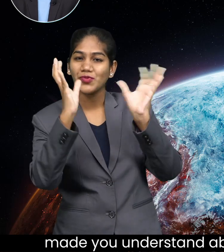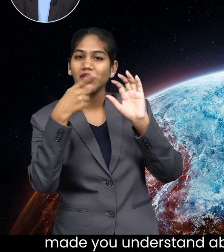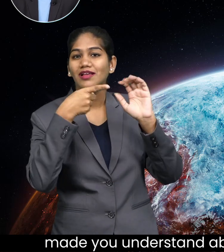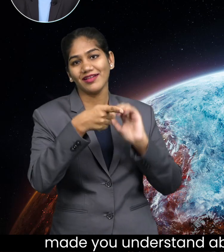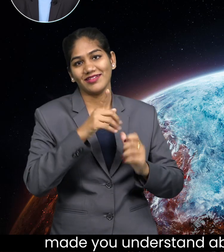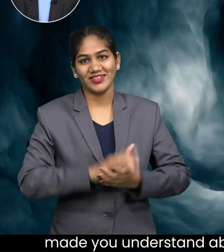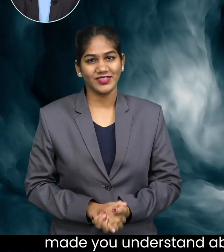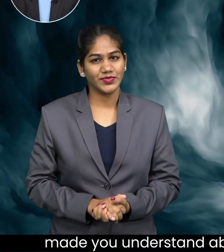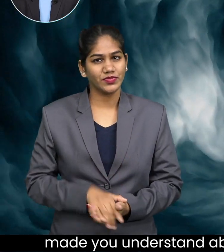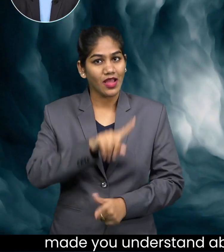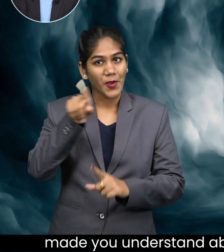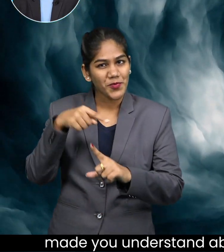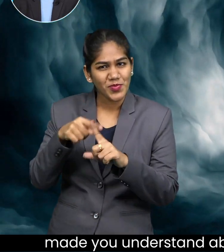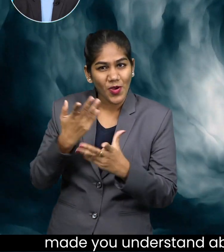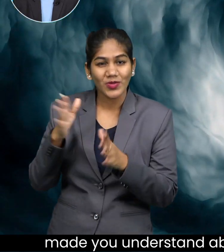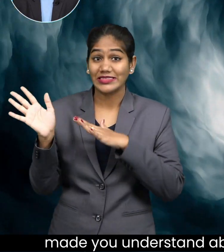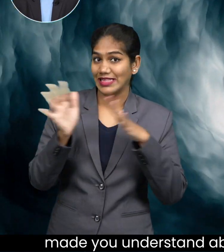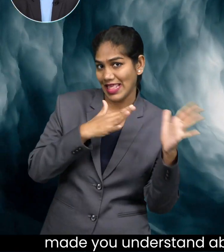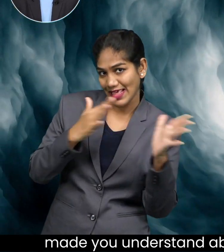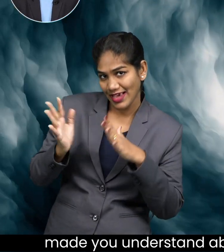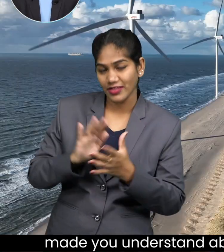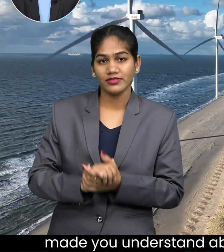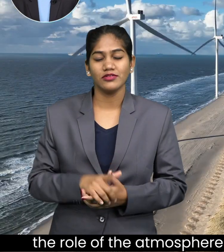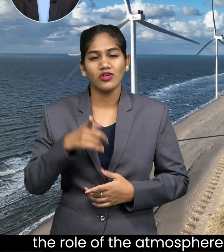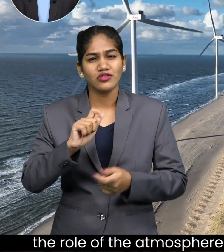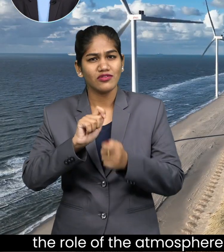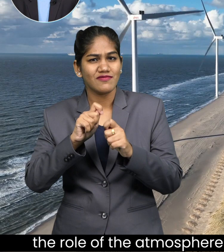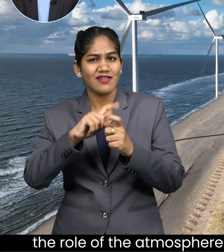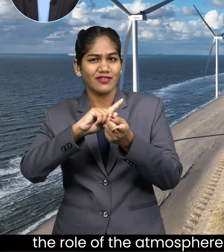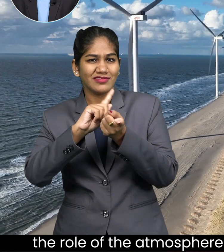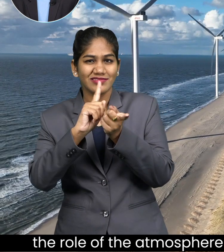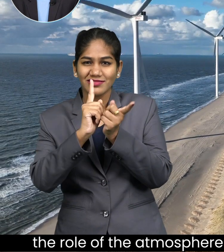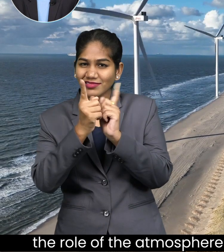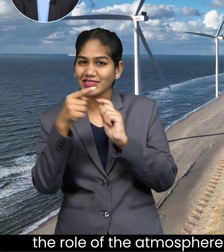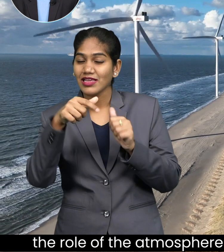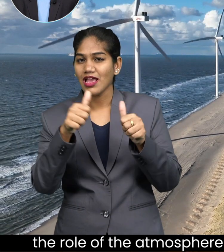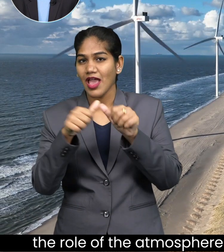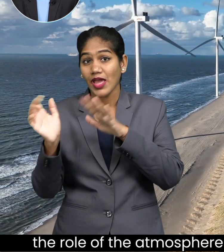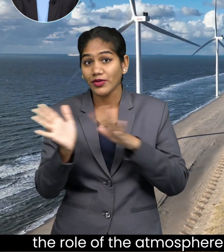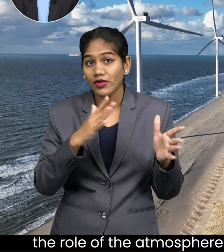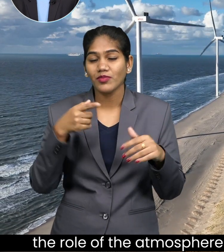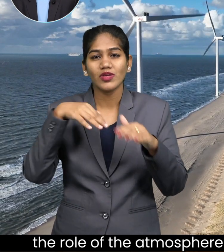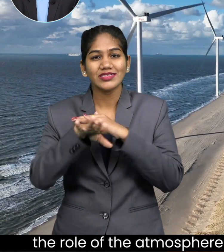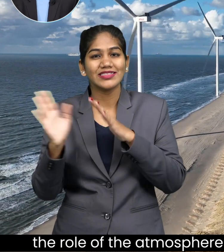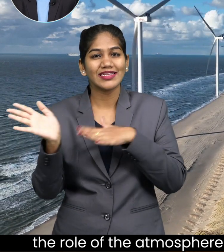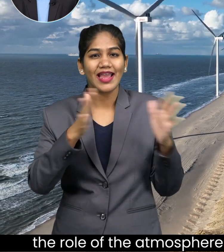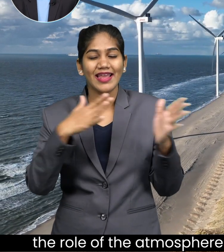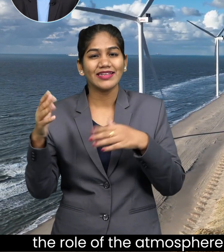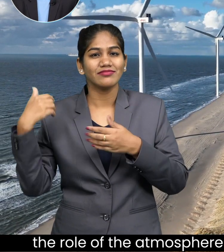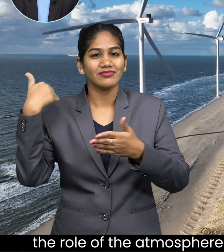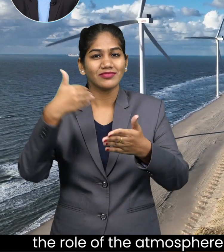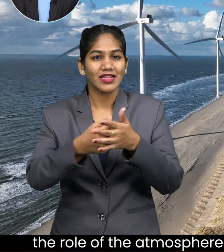earth, about the air, the role of the atmosphere in climate